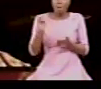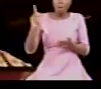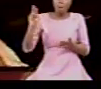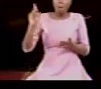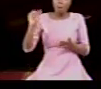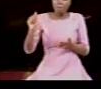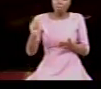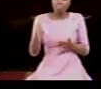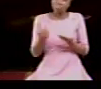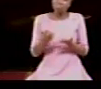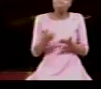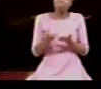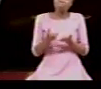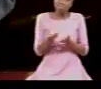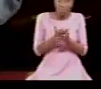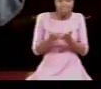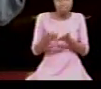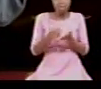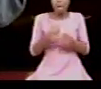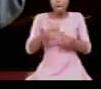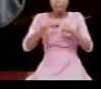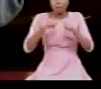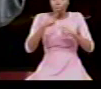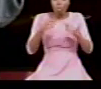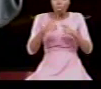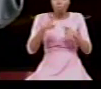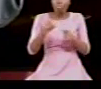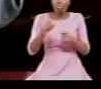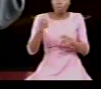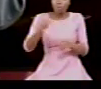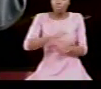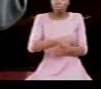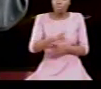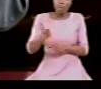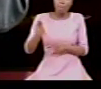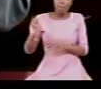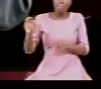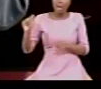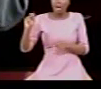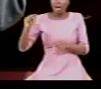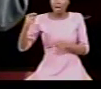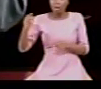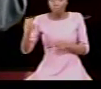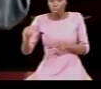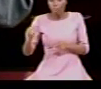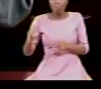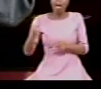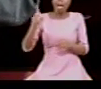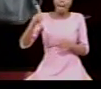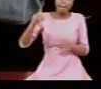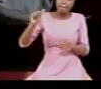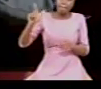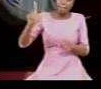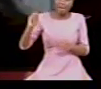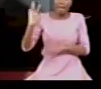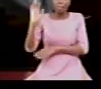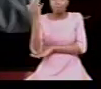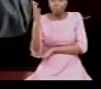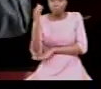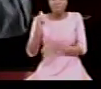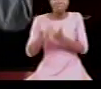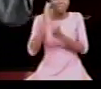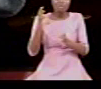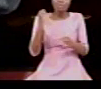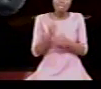three months. But when you sow guava or mango tree or palm tree, it may take years to reap